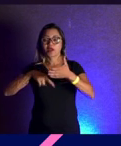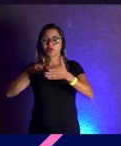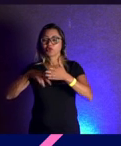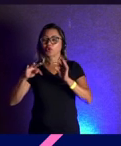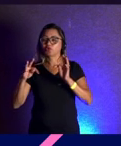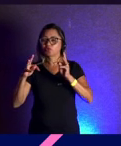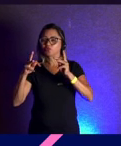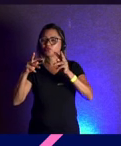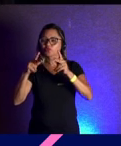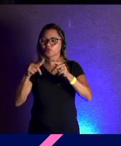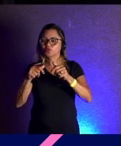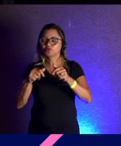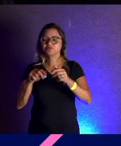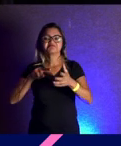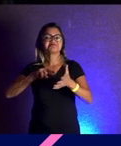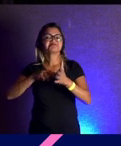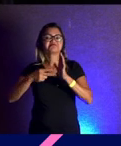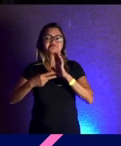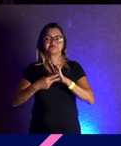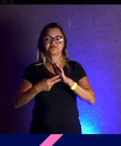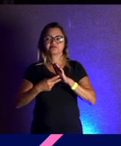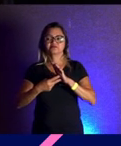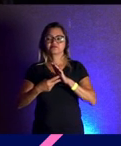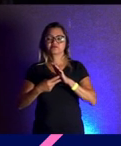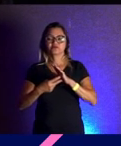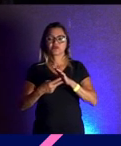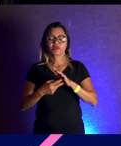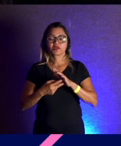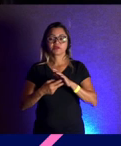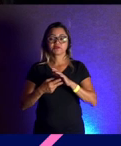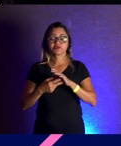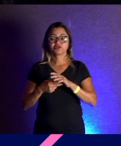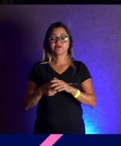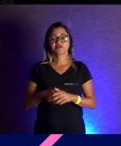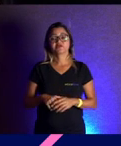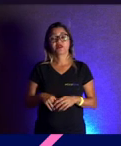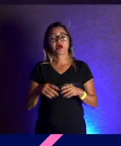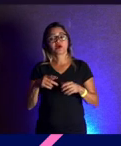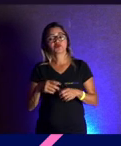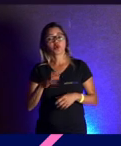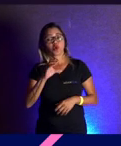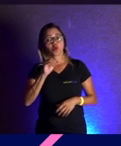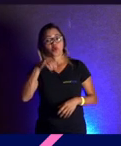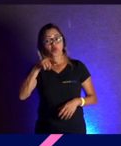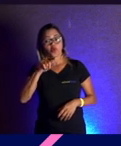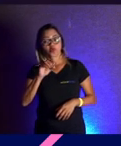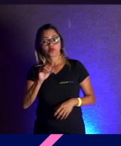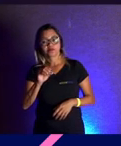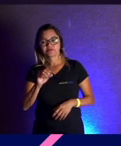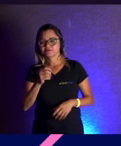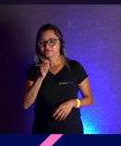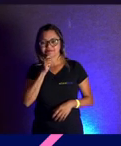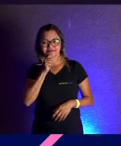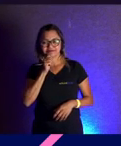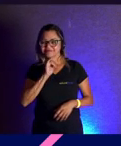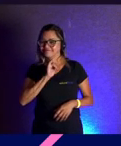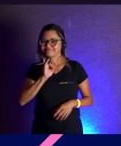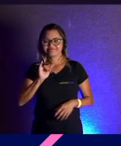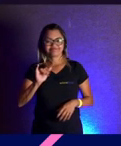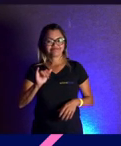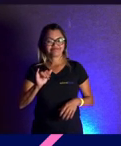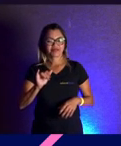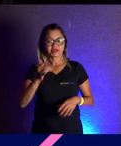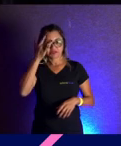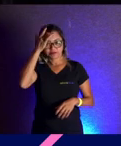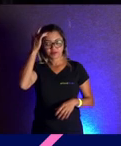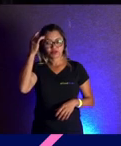what if we had said that in the Congress? Well, here's what's the problem. We did say that. The guys, the people working in Bundu in the little